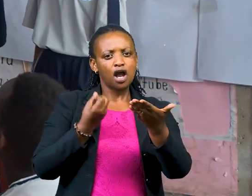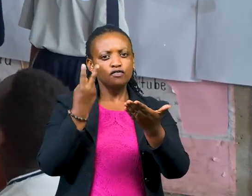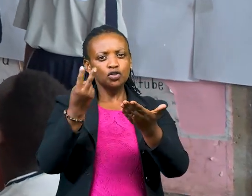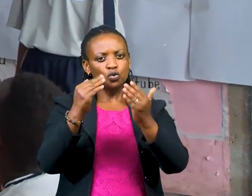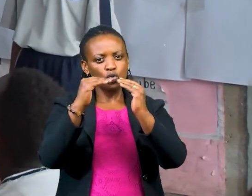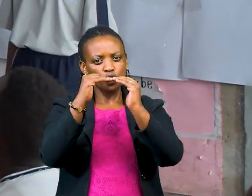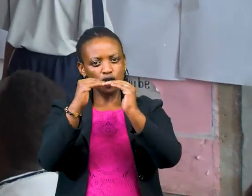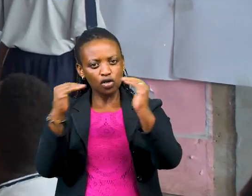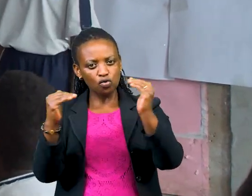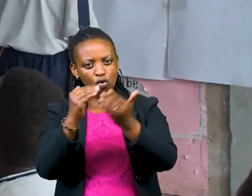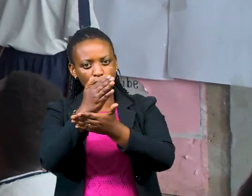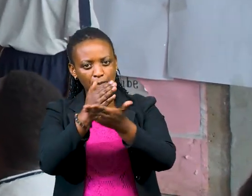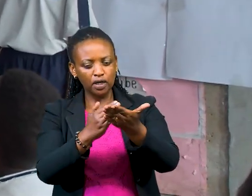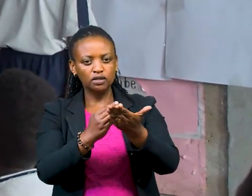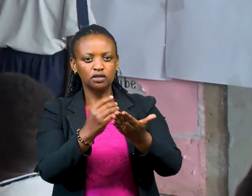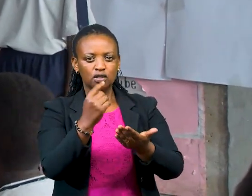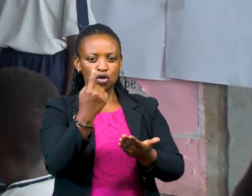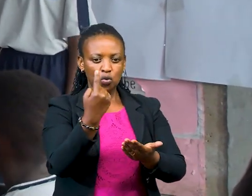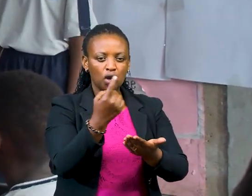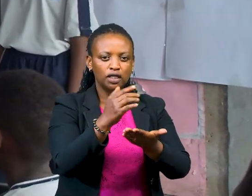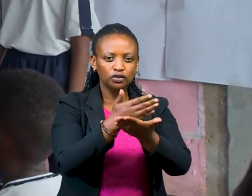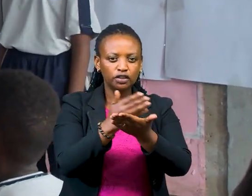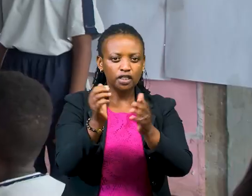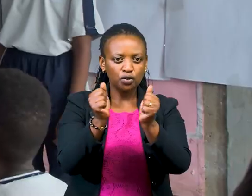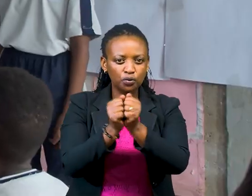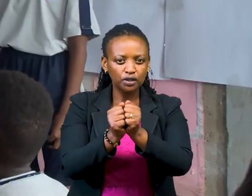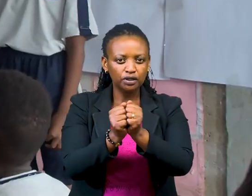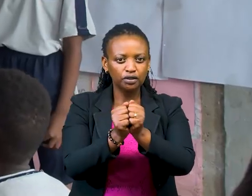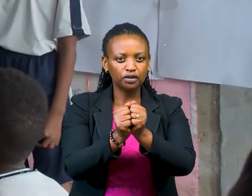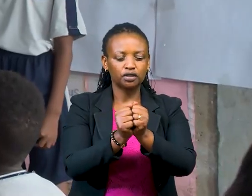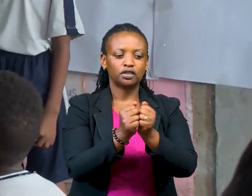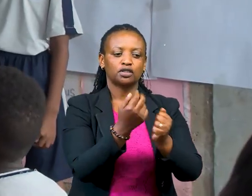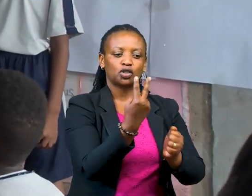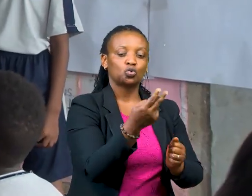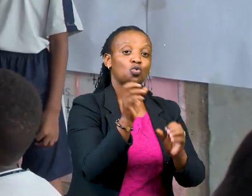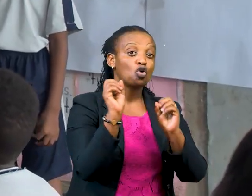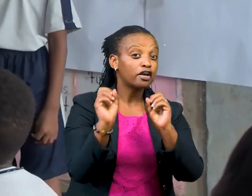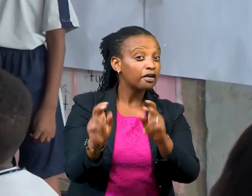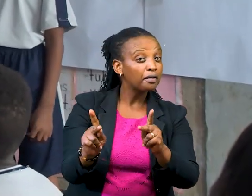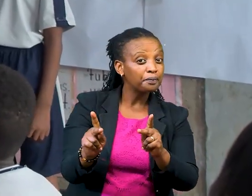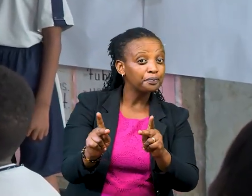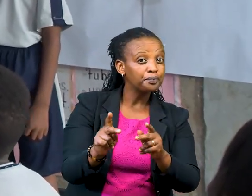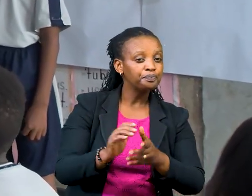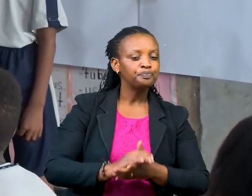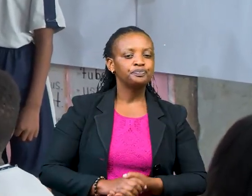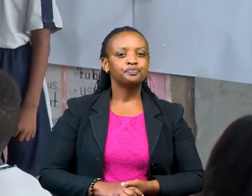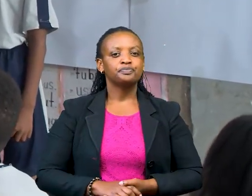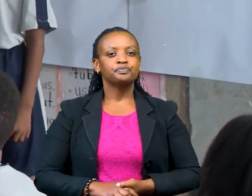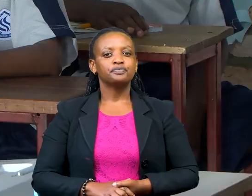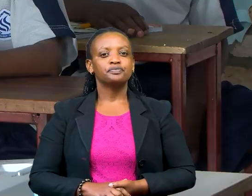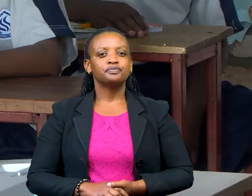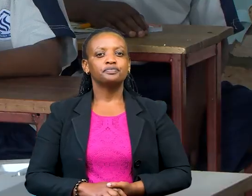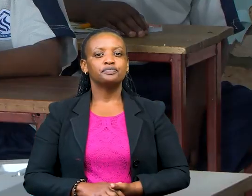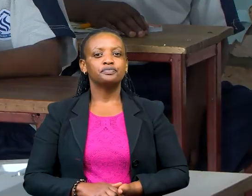equal parts, and we want to share with the 2, okay?